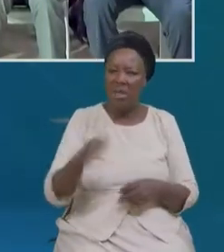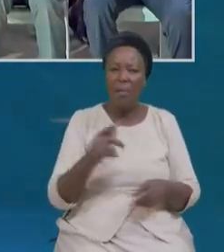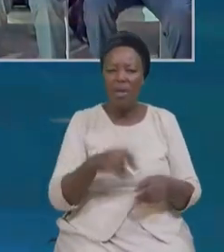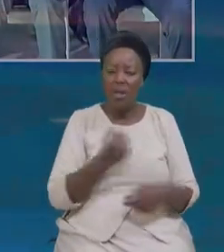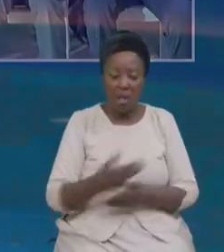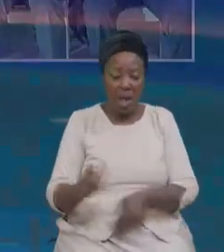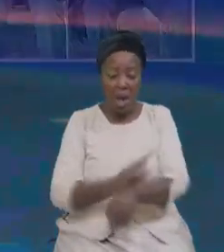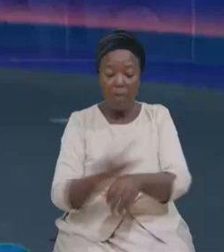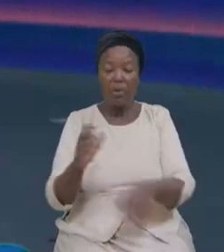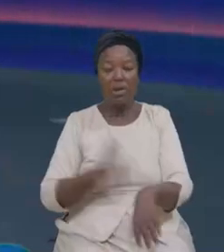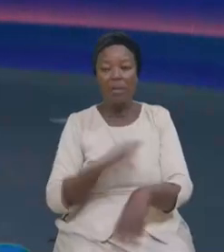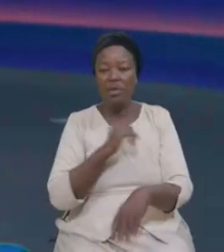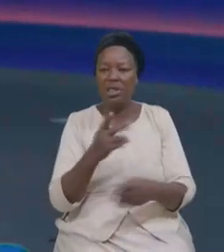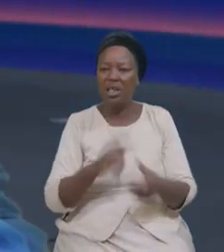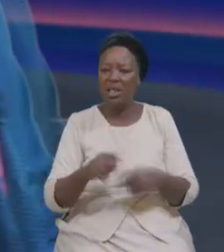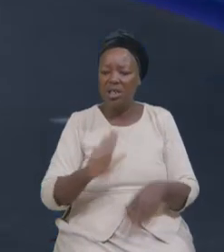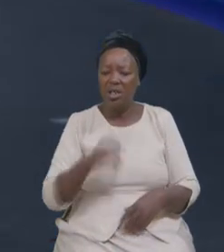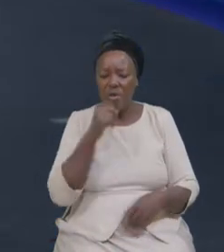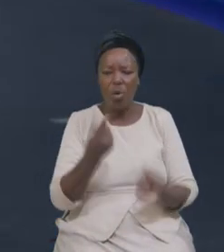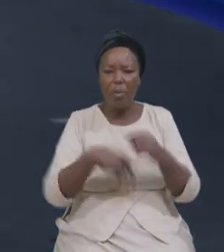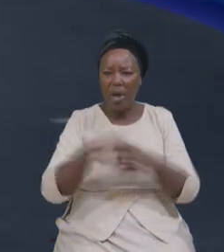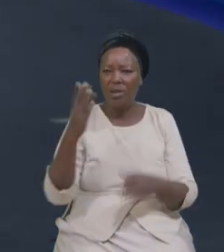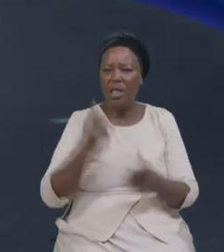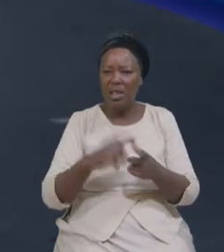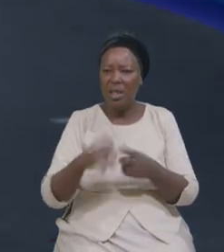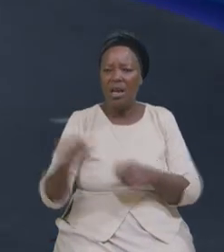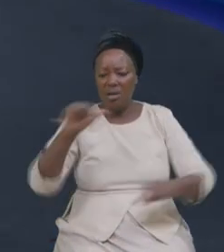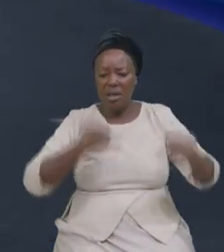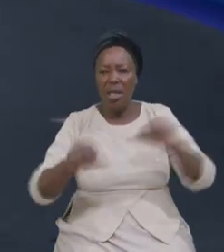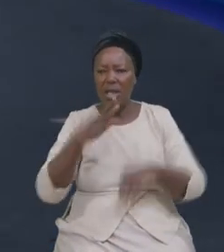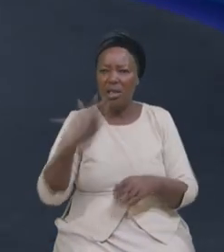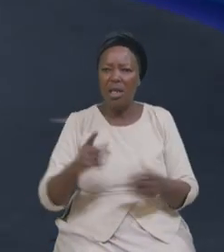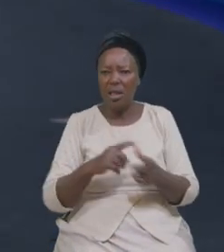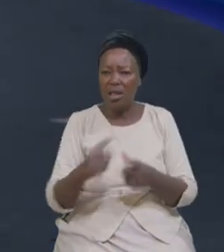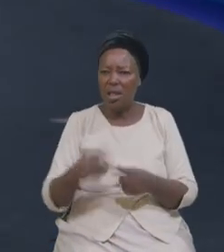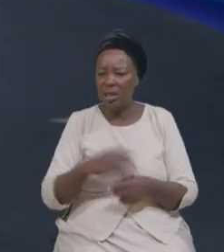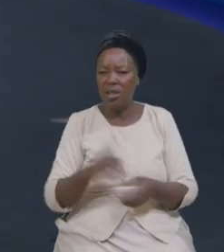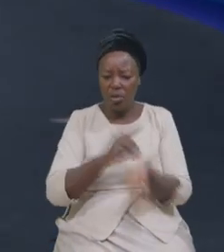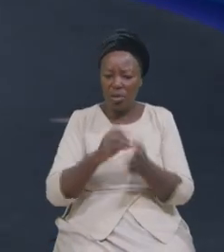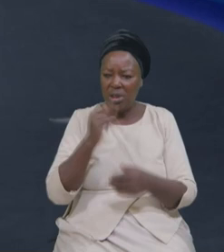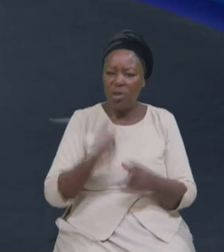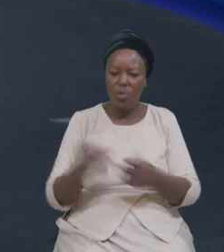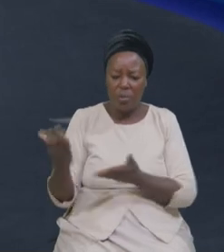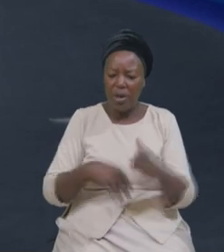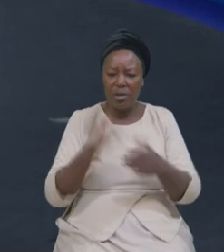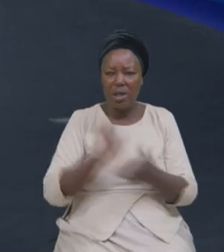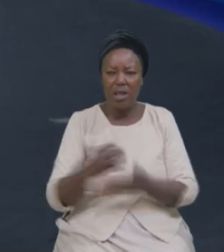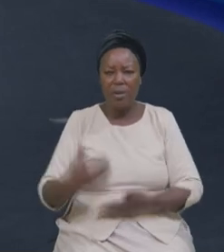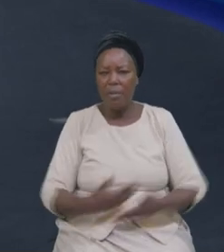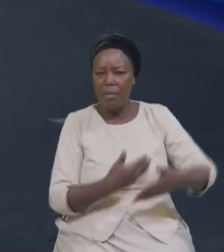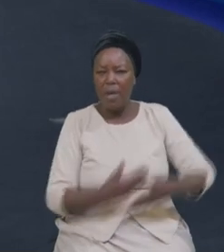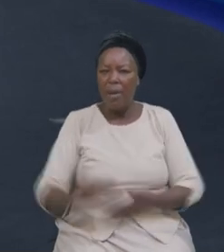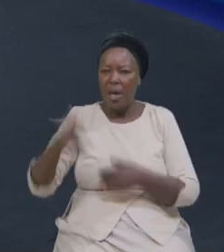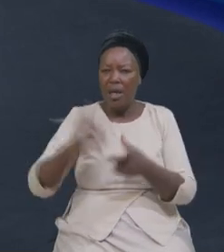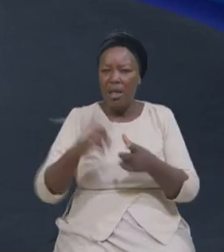out. And all the signs you should have that I'm delivering a baby that will give me joy, that will give me a kind